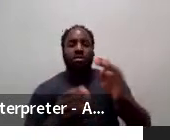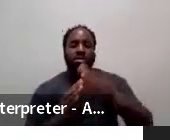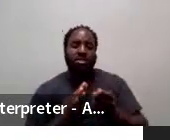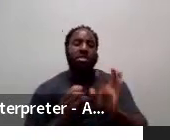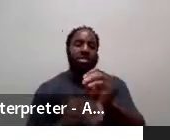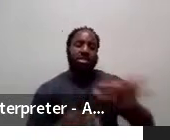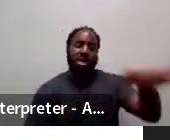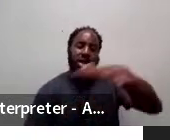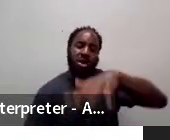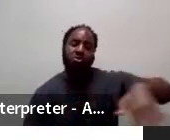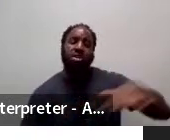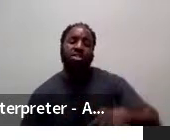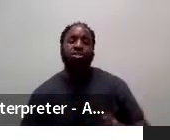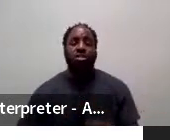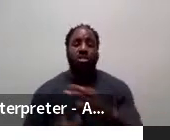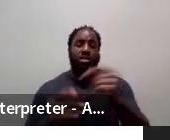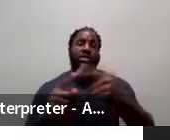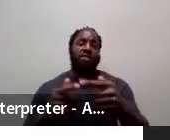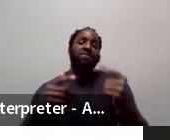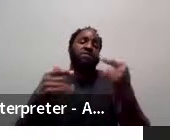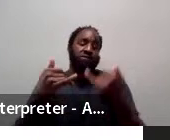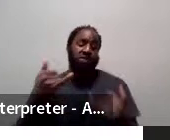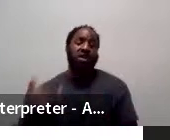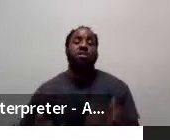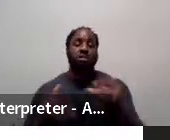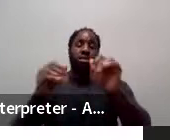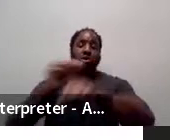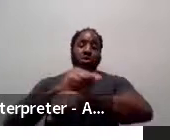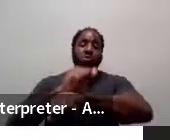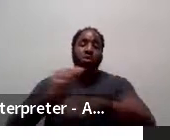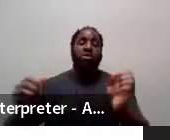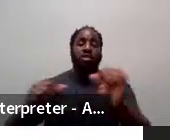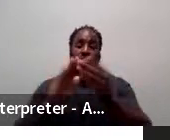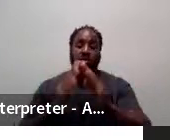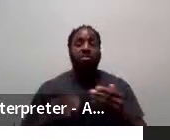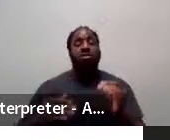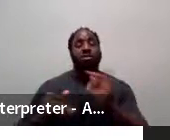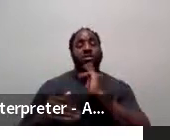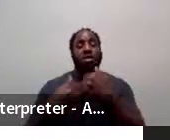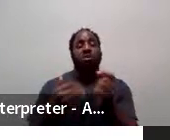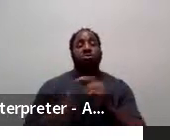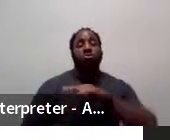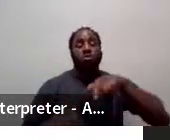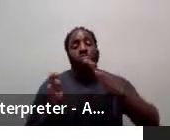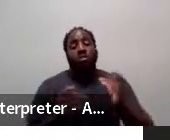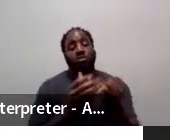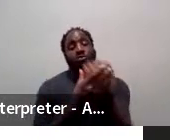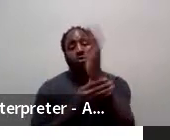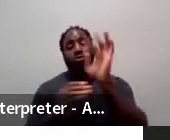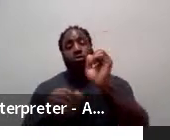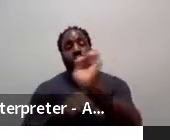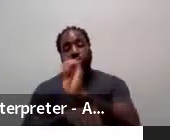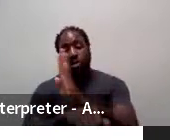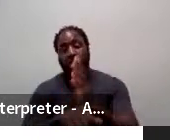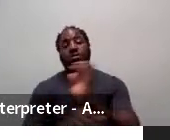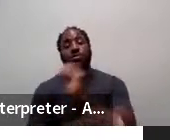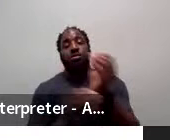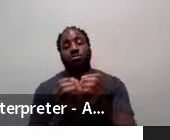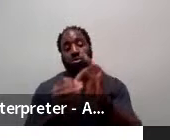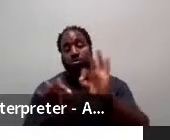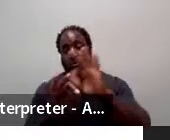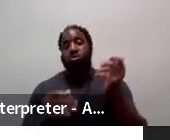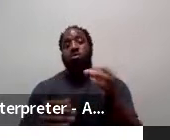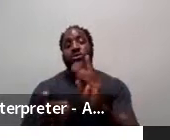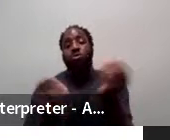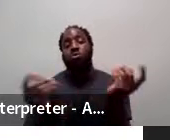things in between. And then finally, working communities, which is about how we plan to grow jobs and, importantly, to do what we can to